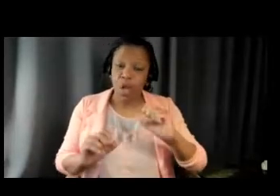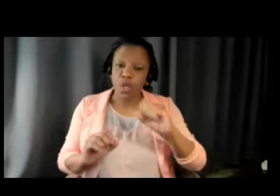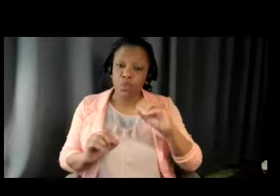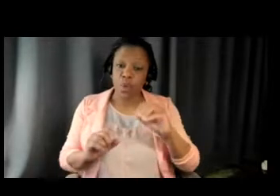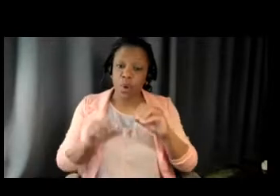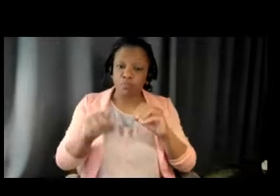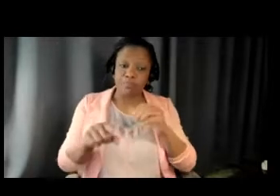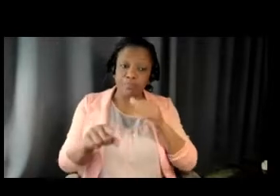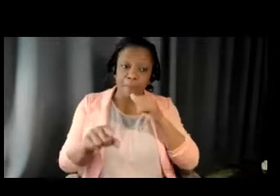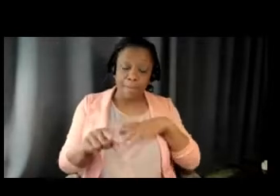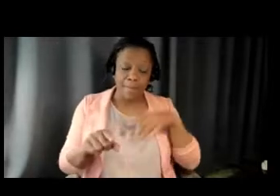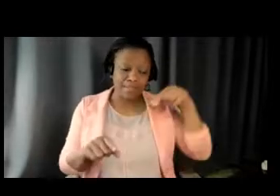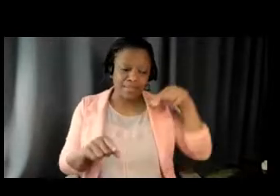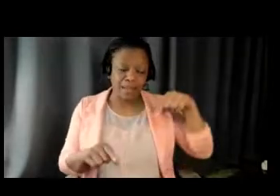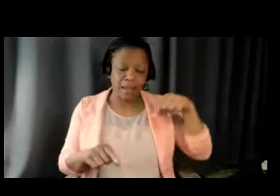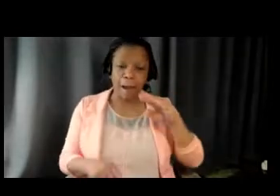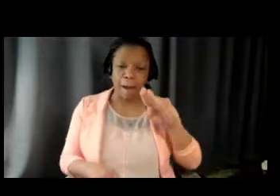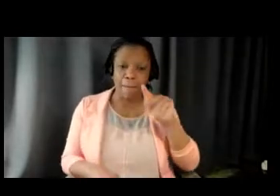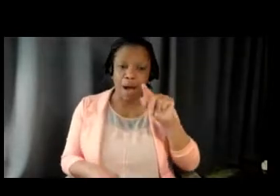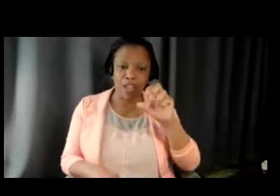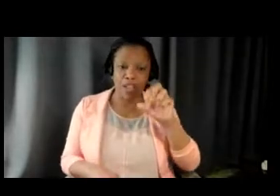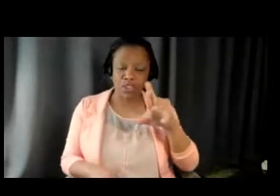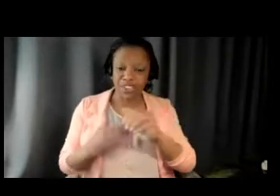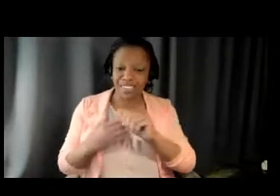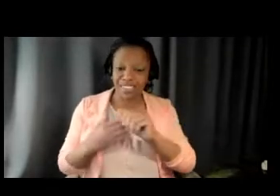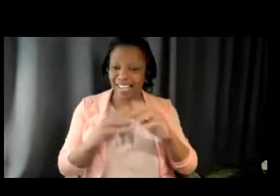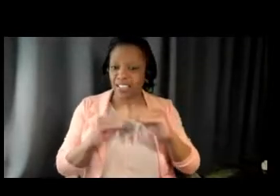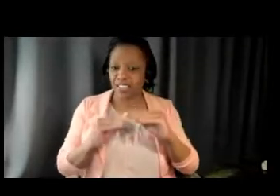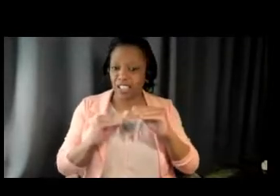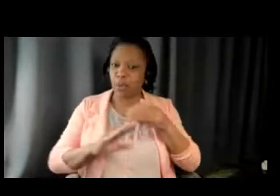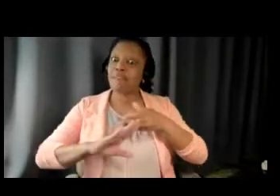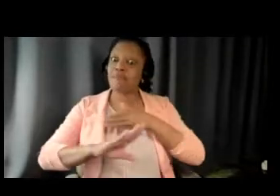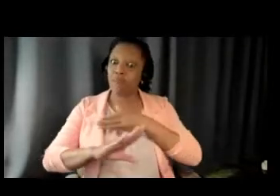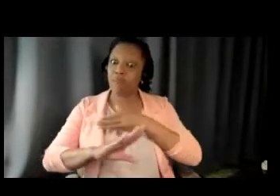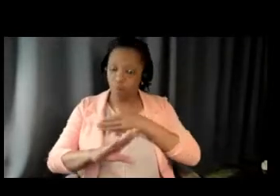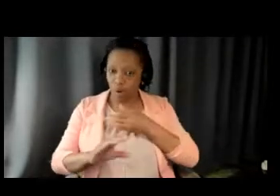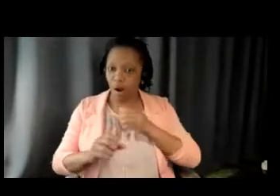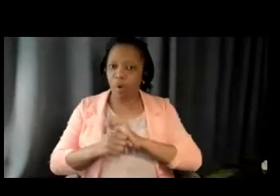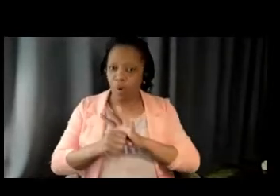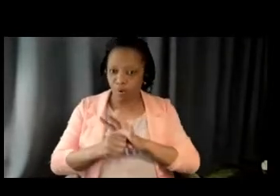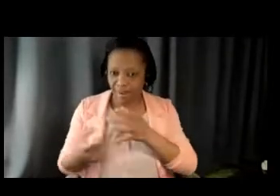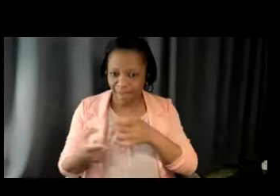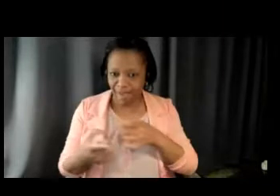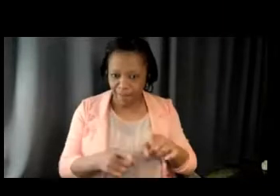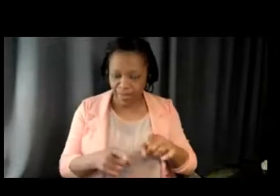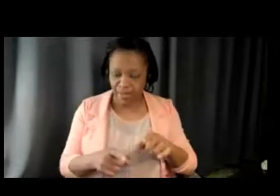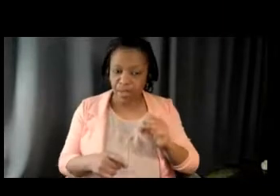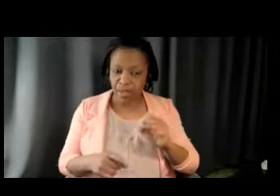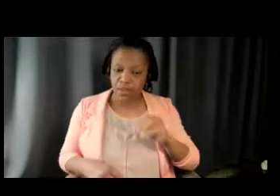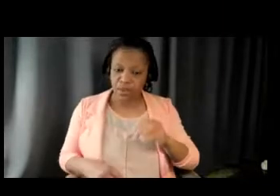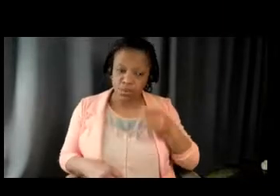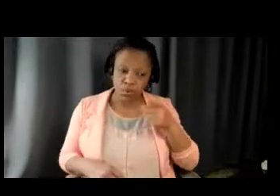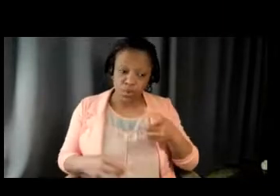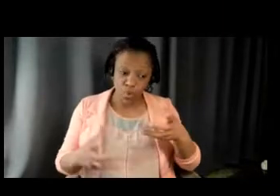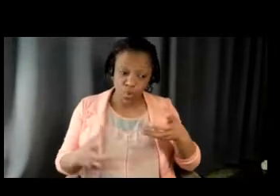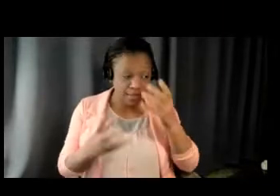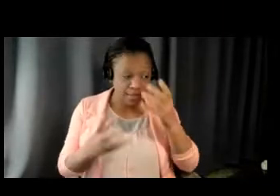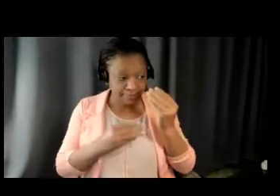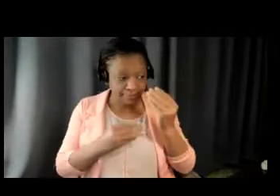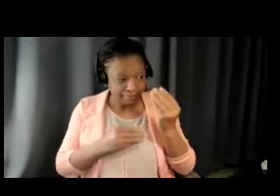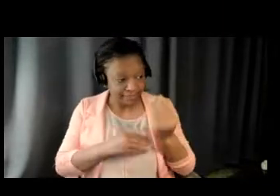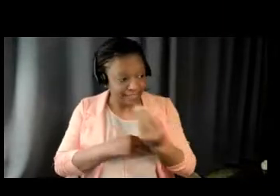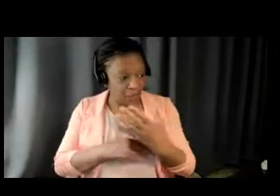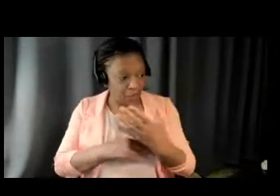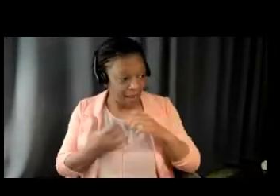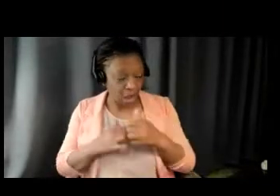when we were in person. Ms. Butler, you want to talk a little bit about the dish that you made, how you learned about the dish, and why it's significant